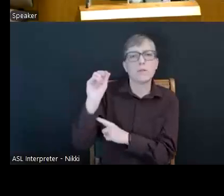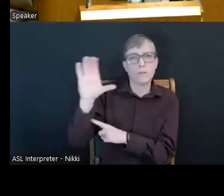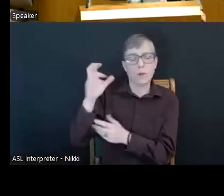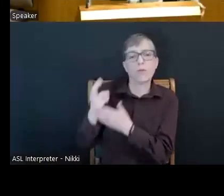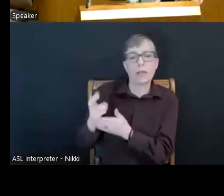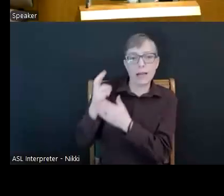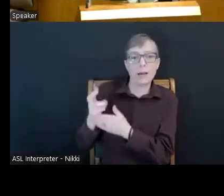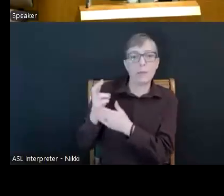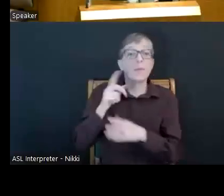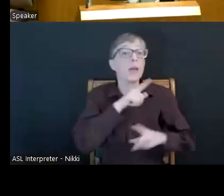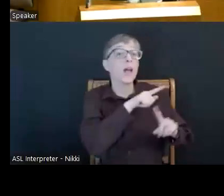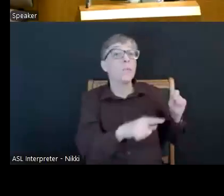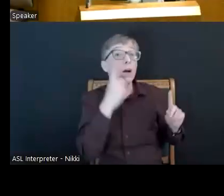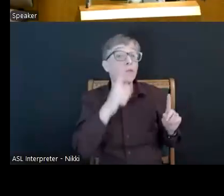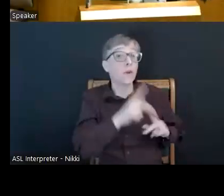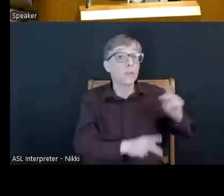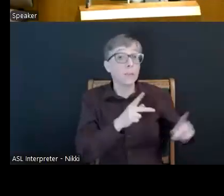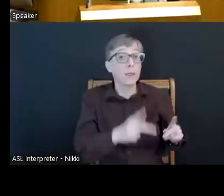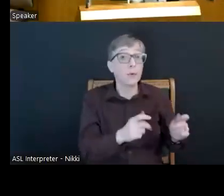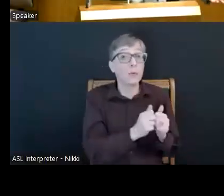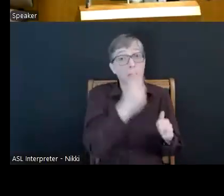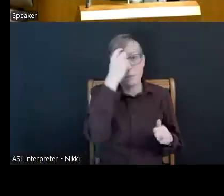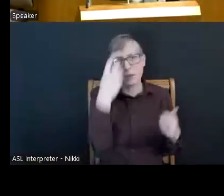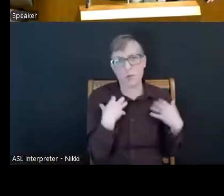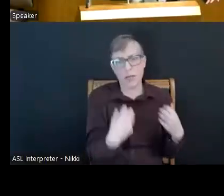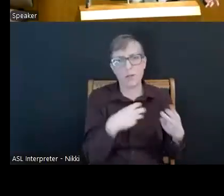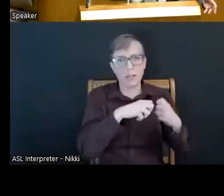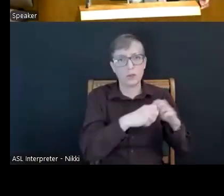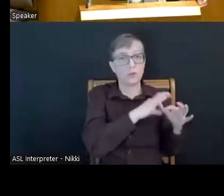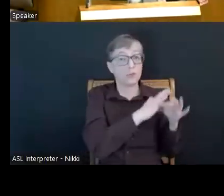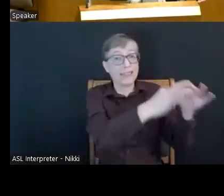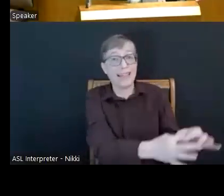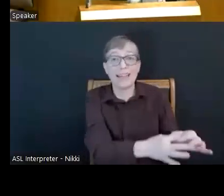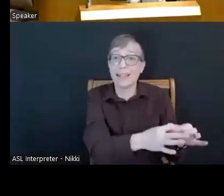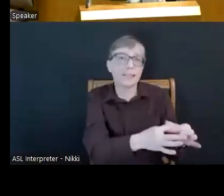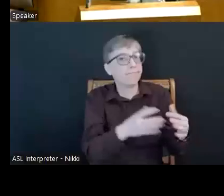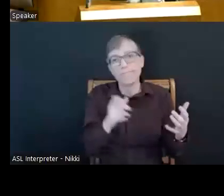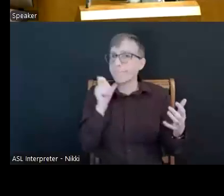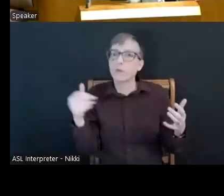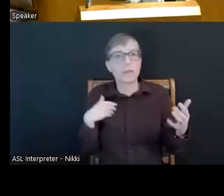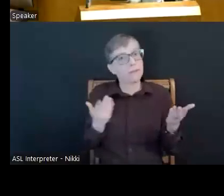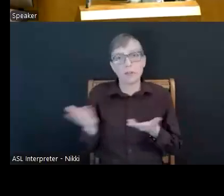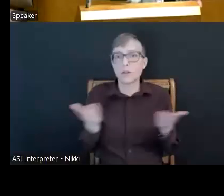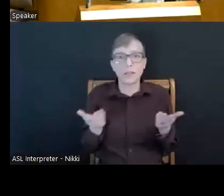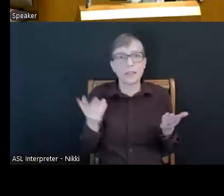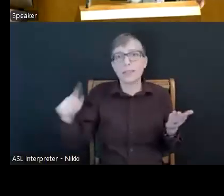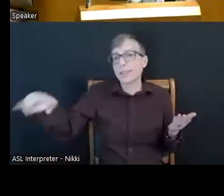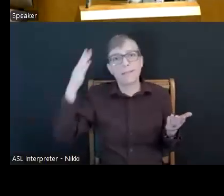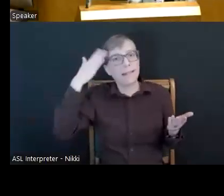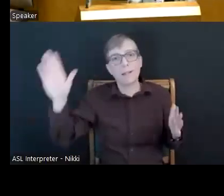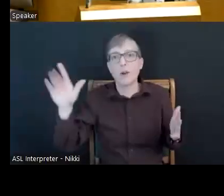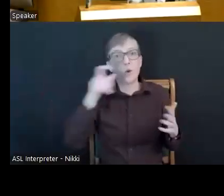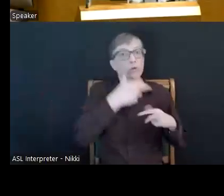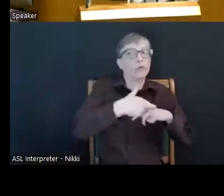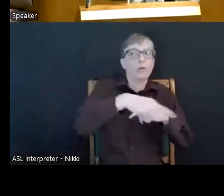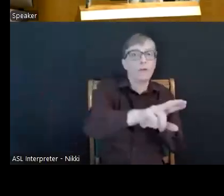vision loss, they had no idea what to do. There were no services related to that, and they didn't know who to refer them to. And in fact, there weren't any people to